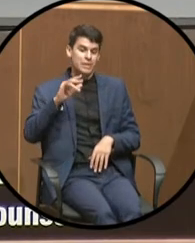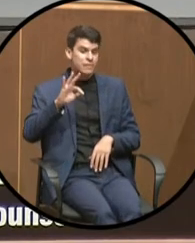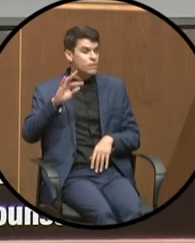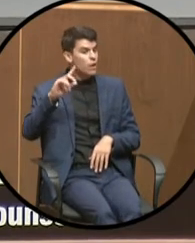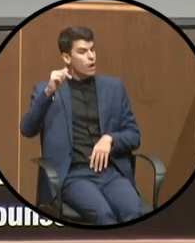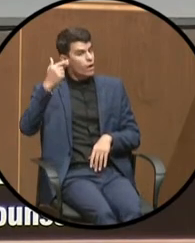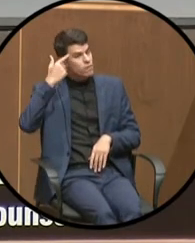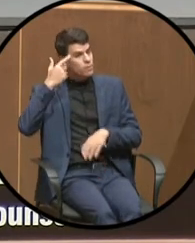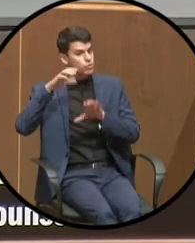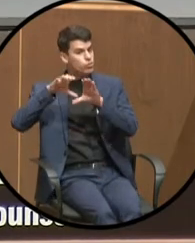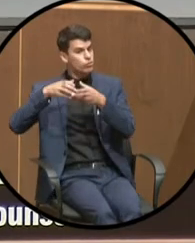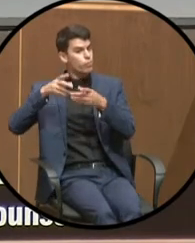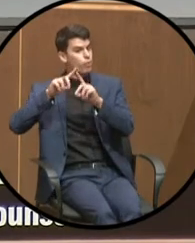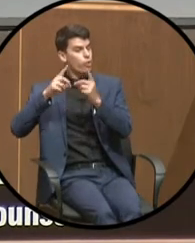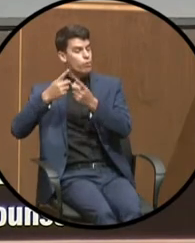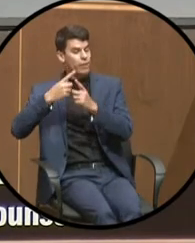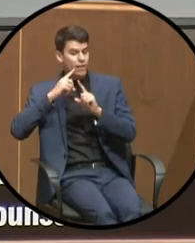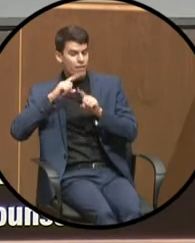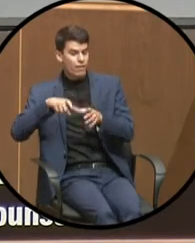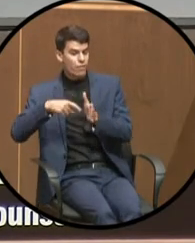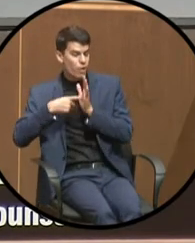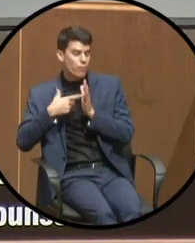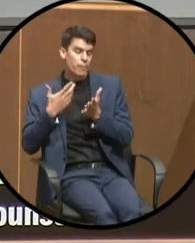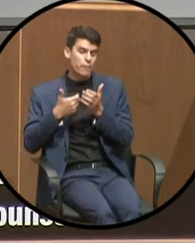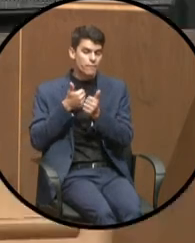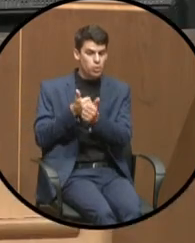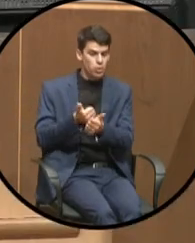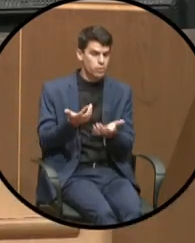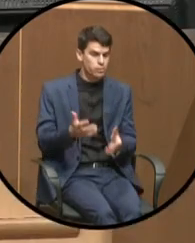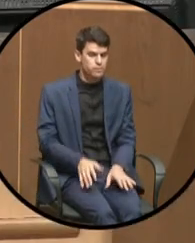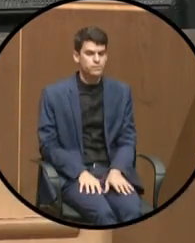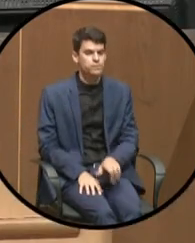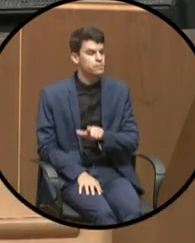more necessary. Madam Chair. Okay.